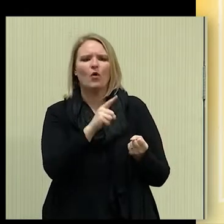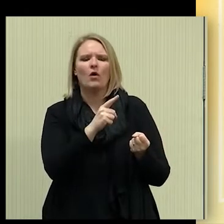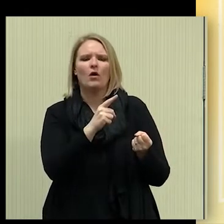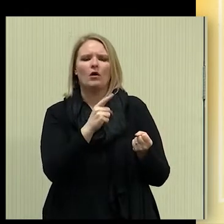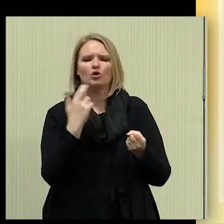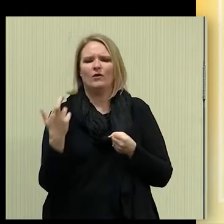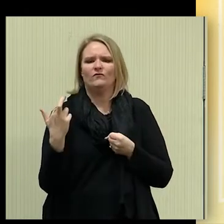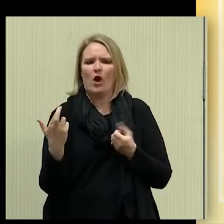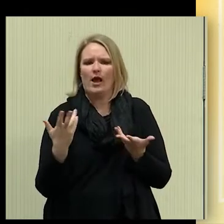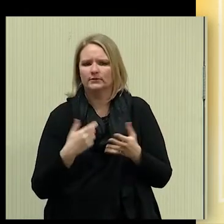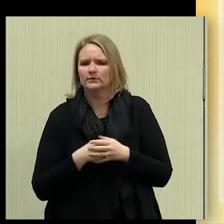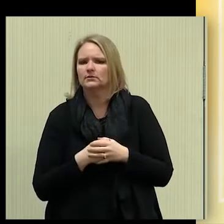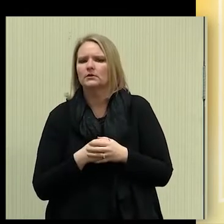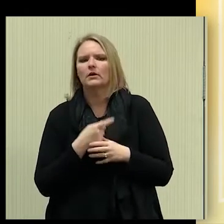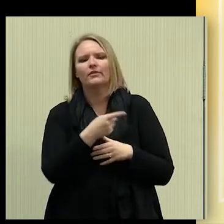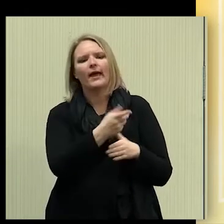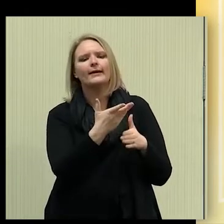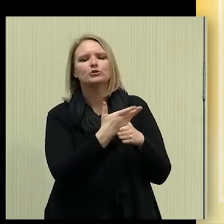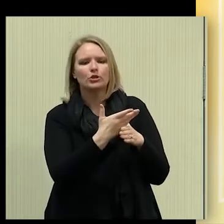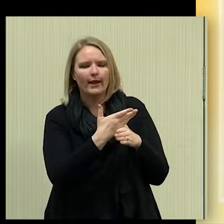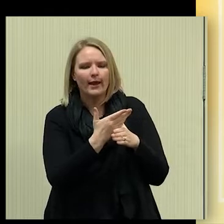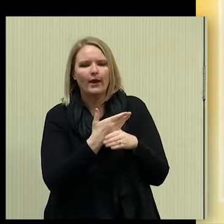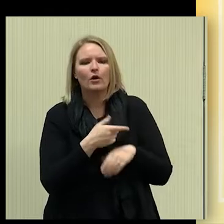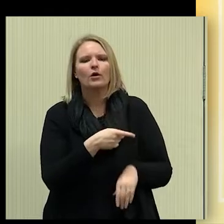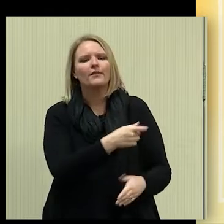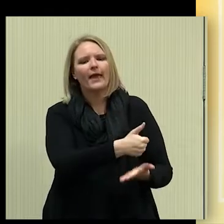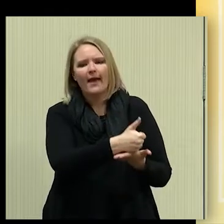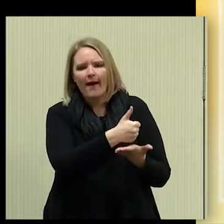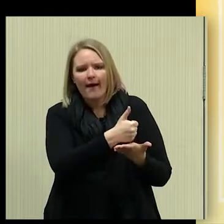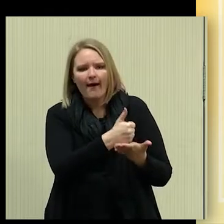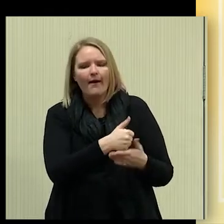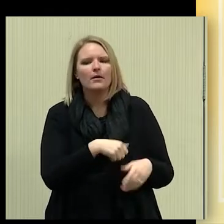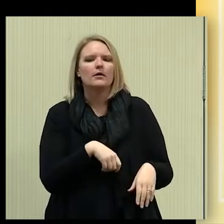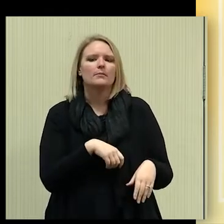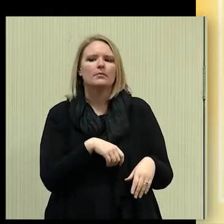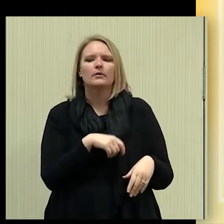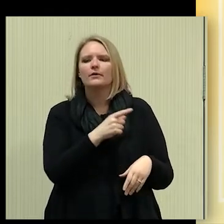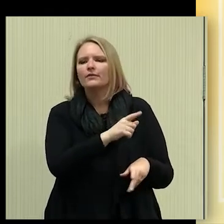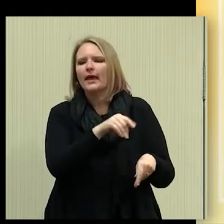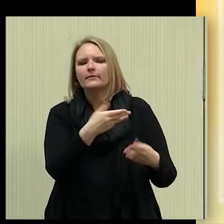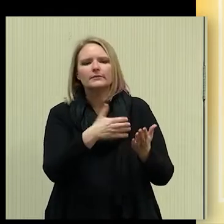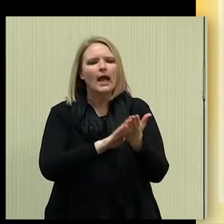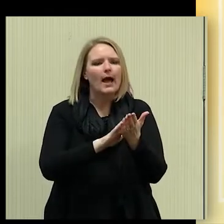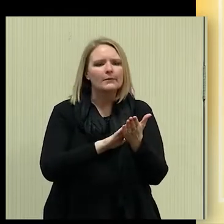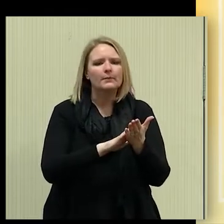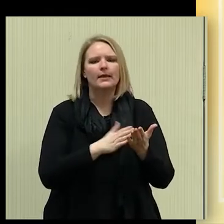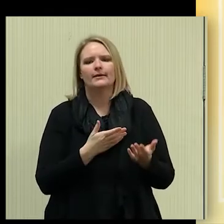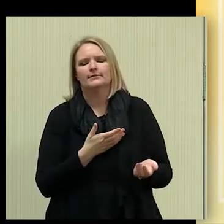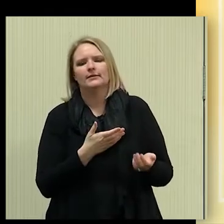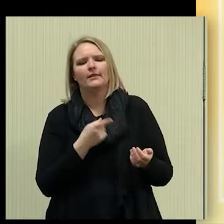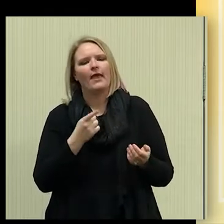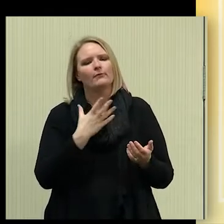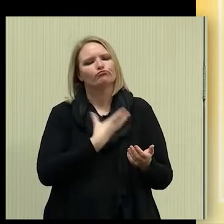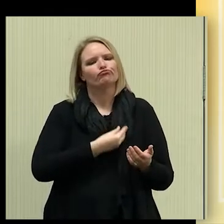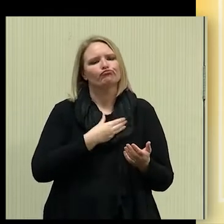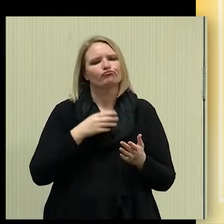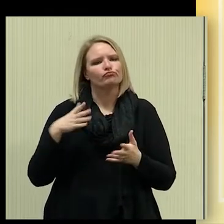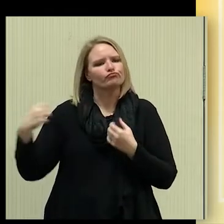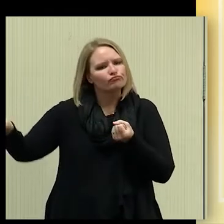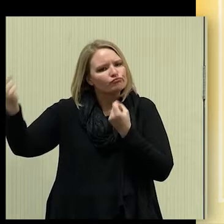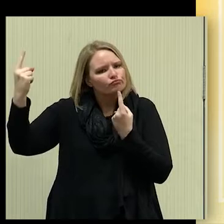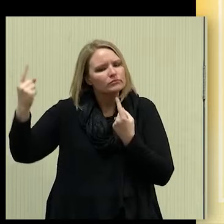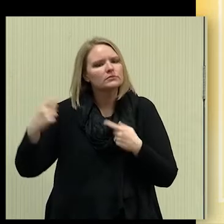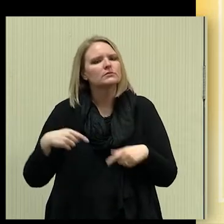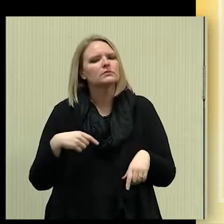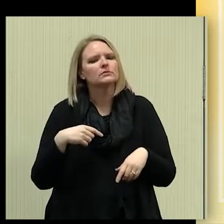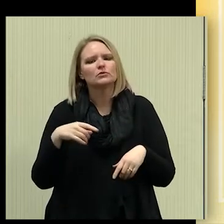like they share, they're helpful, they give compliments, they empathize. So some of the same